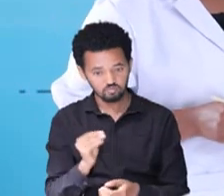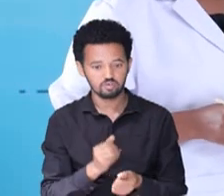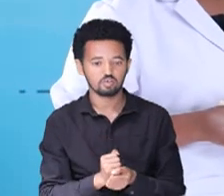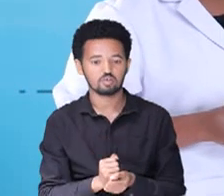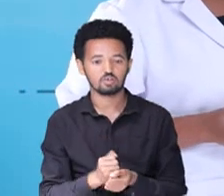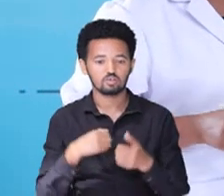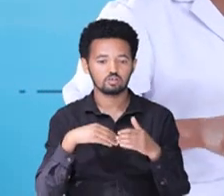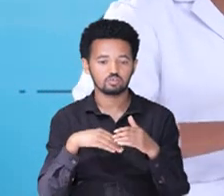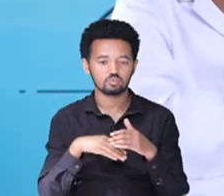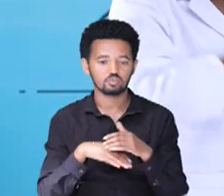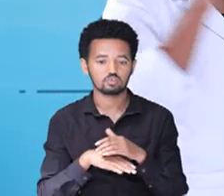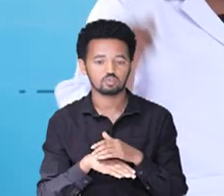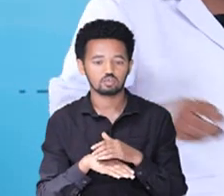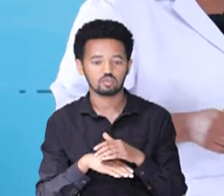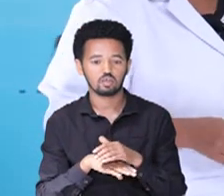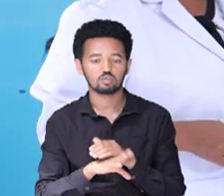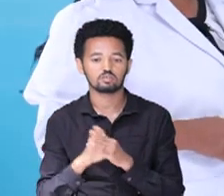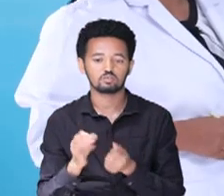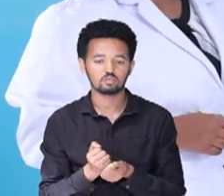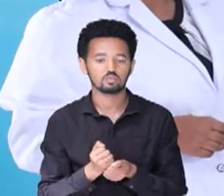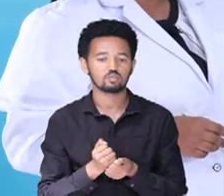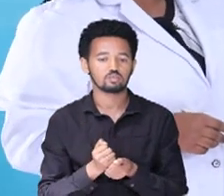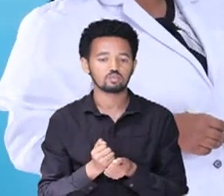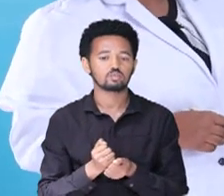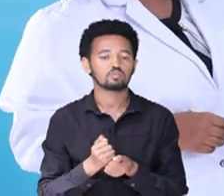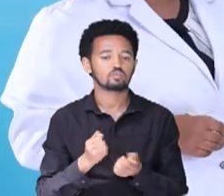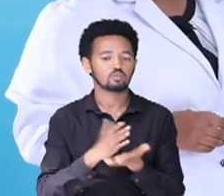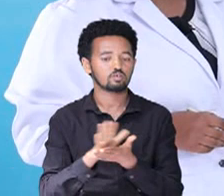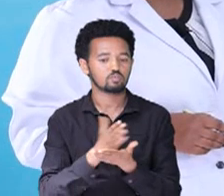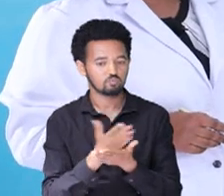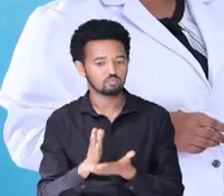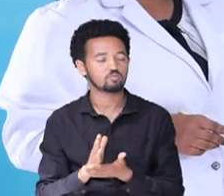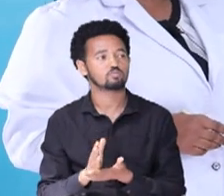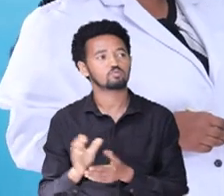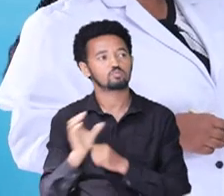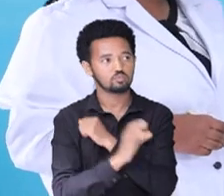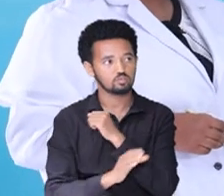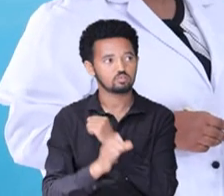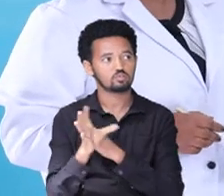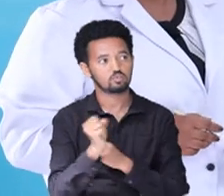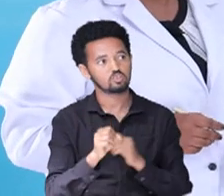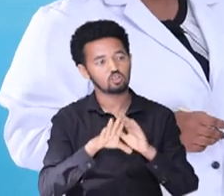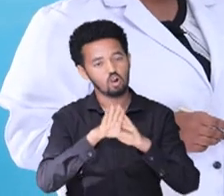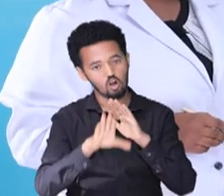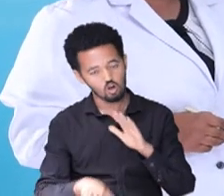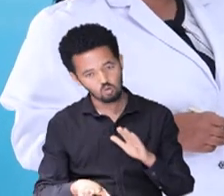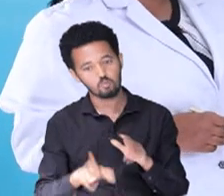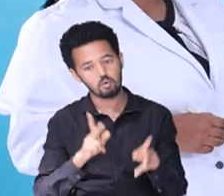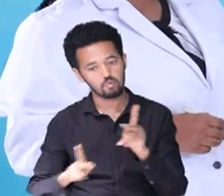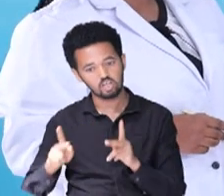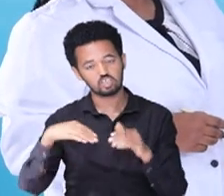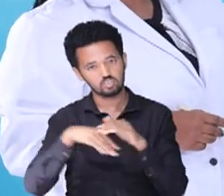is uneven like other continents of the world. There are areas of high and low population density